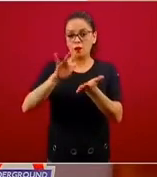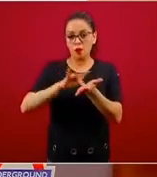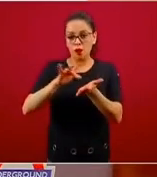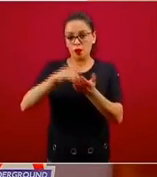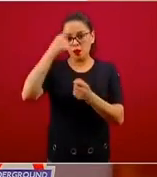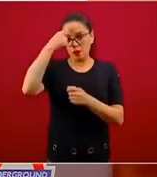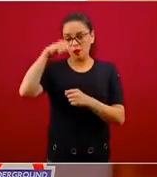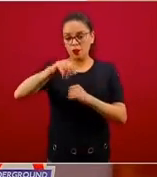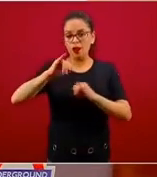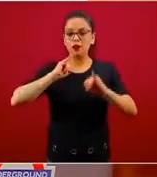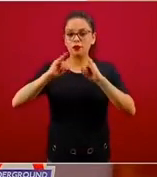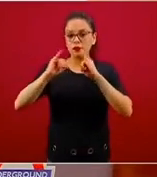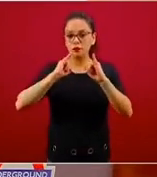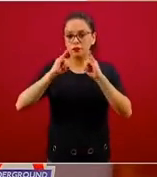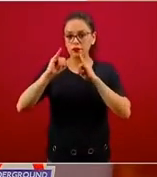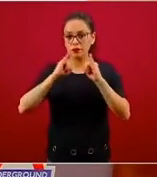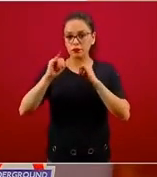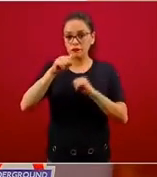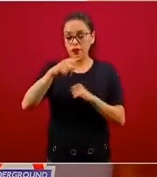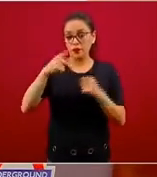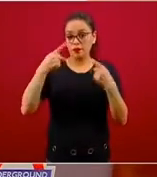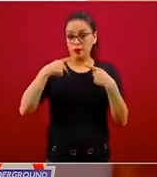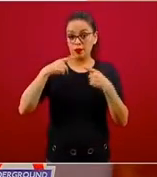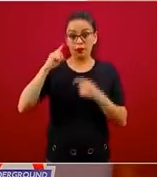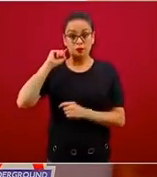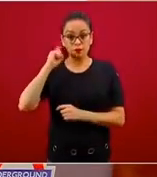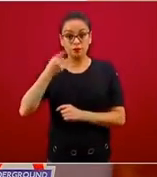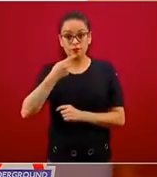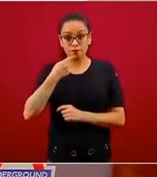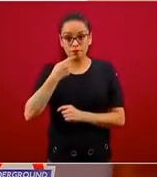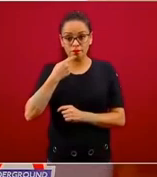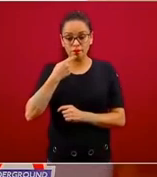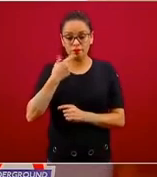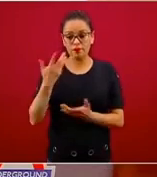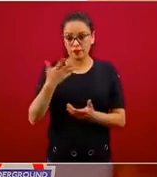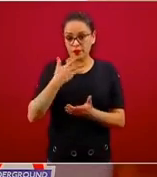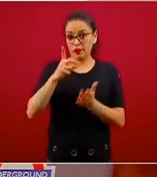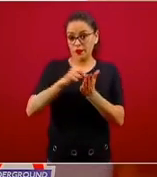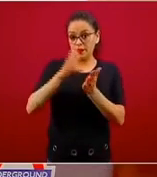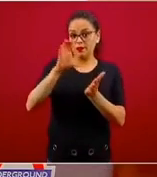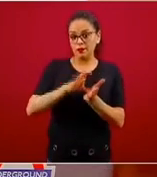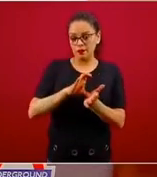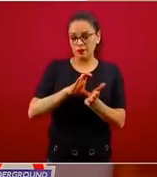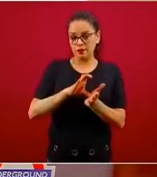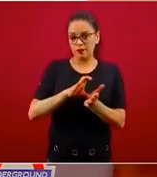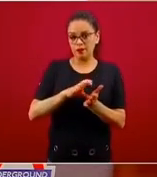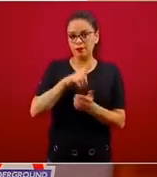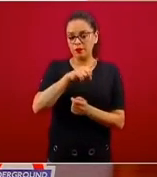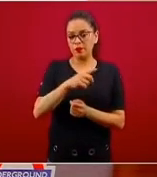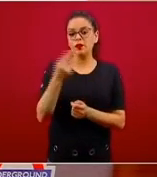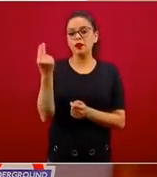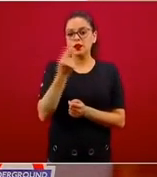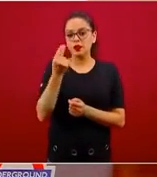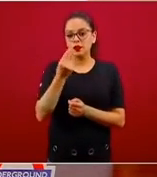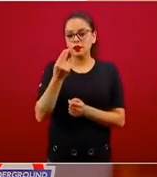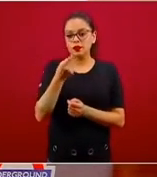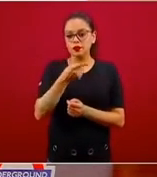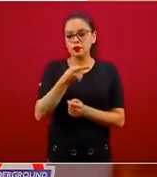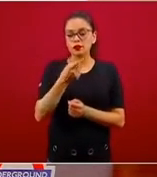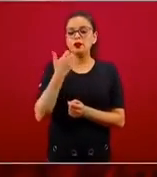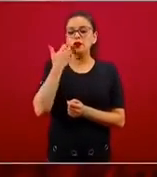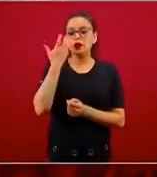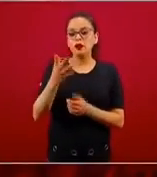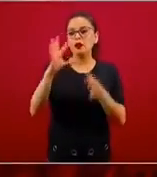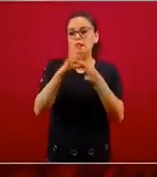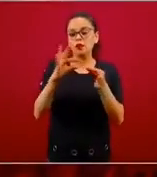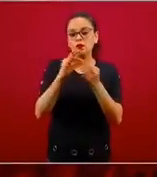persona WhatsApp so con that they can discapacidad interpret auditiva for people who are pudiera deaf or estarle have expresando some de sort of salud